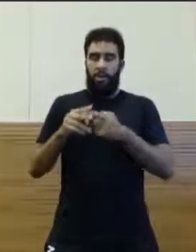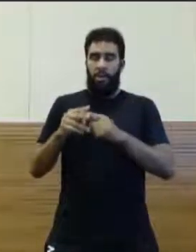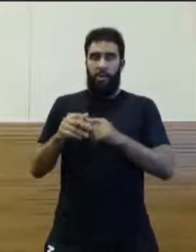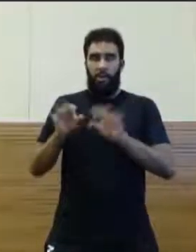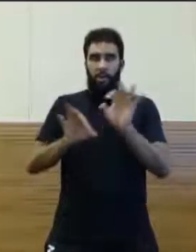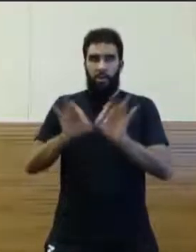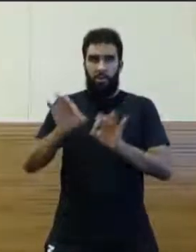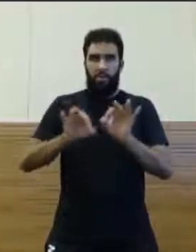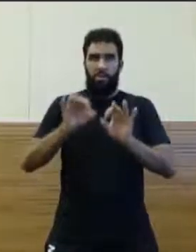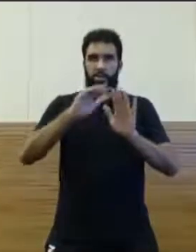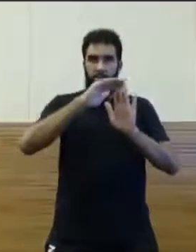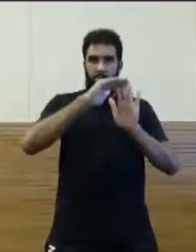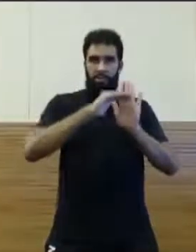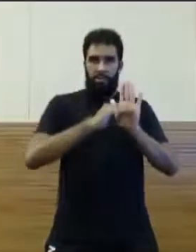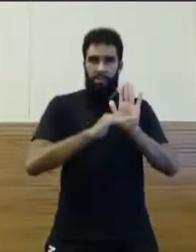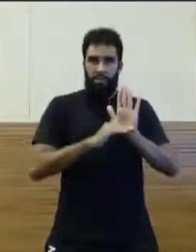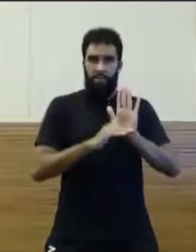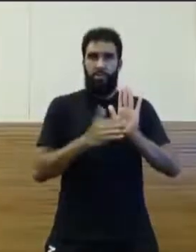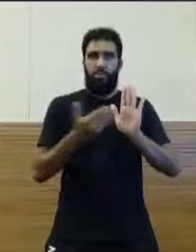that they are promoting,